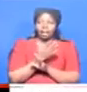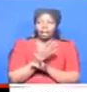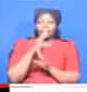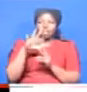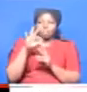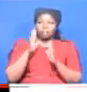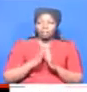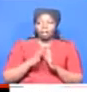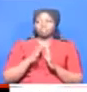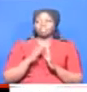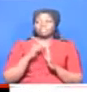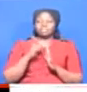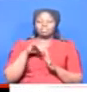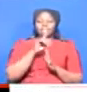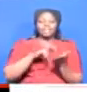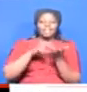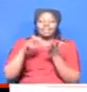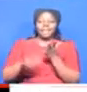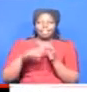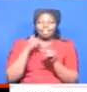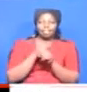CEC, County of West Pokot,